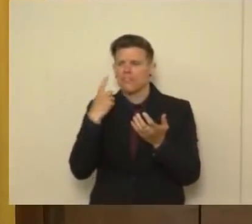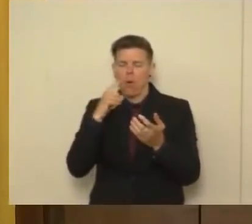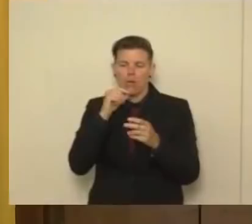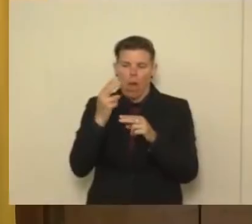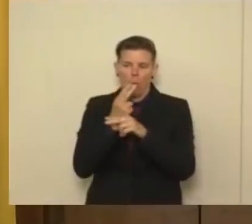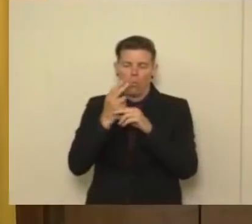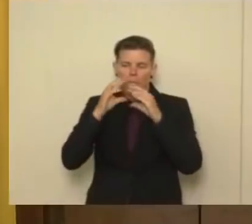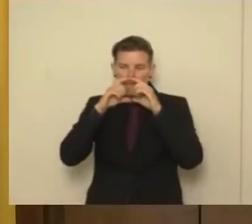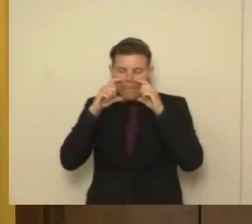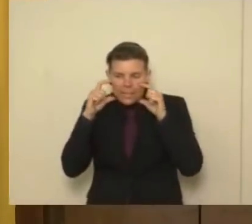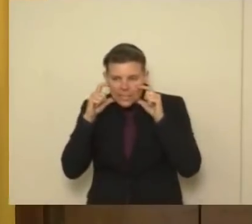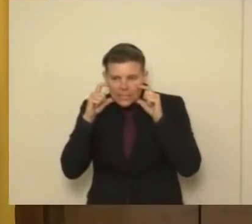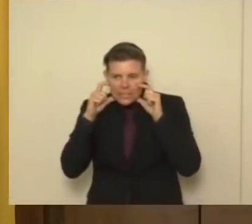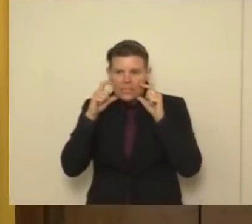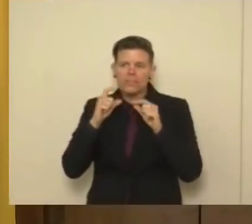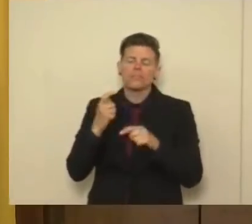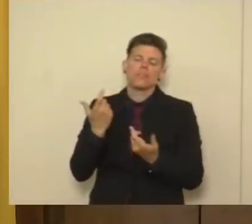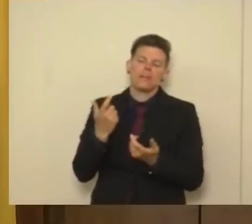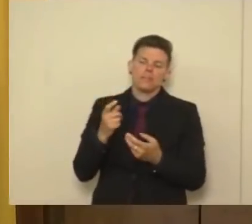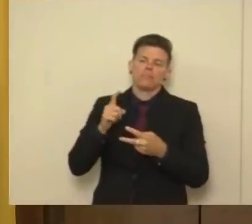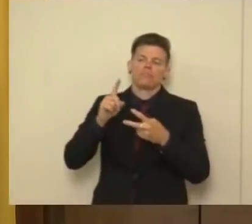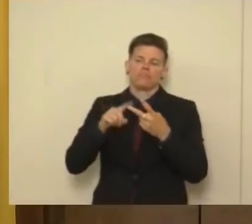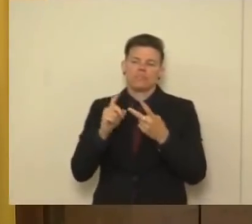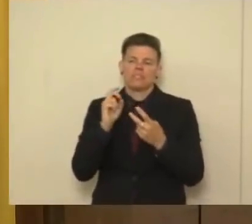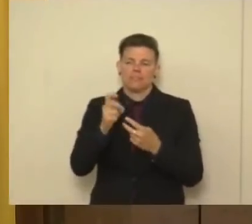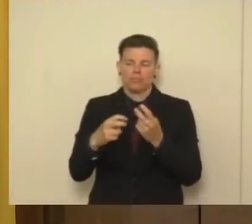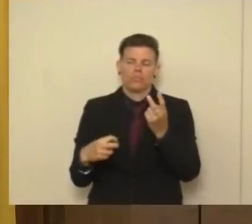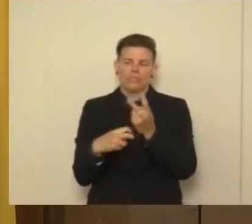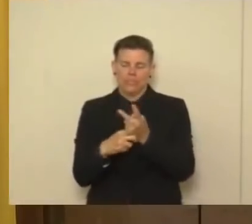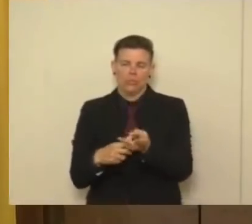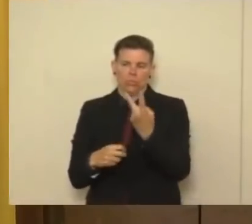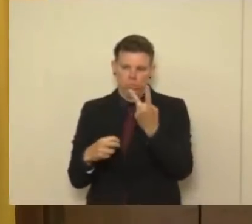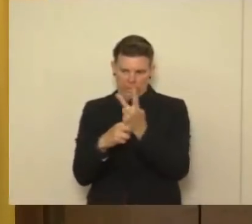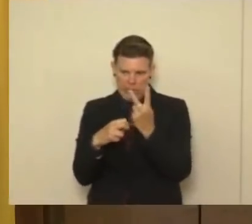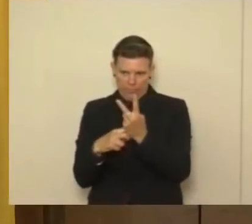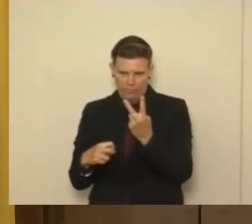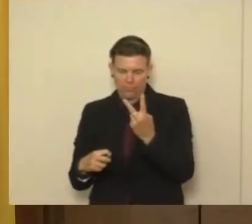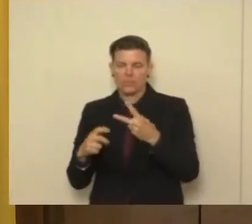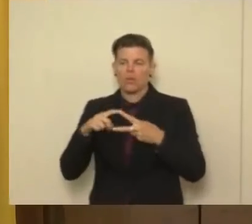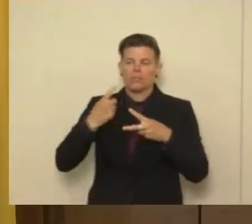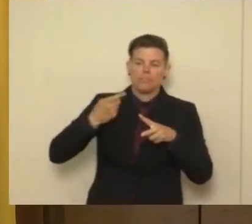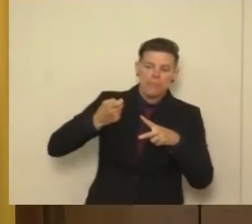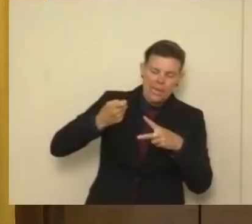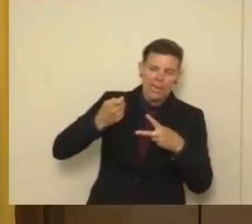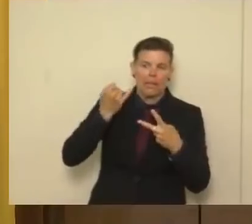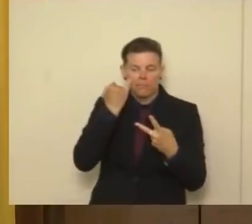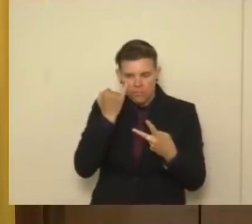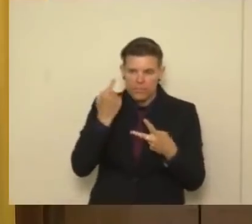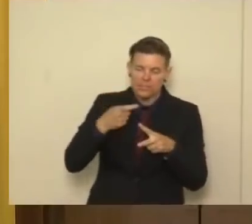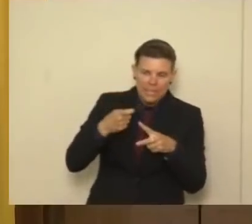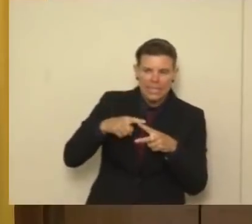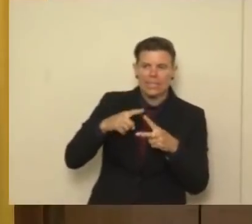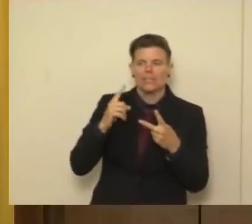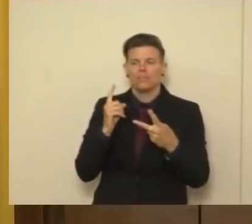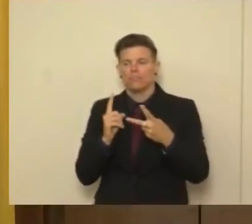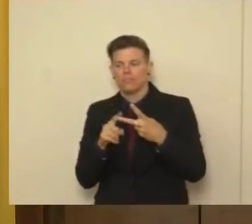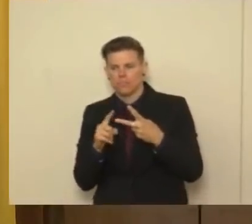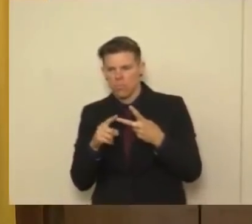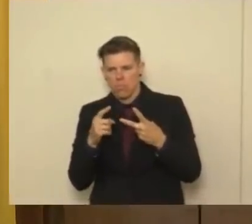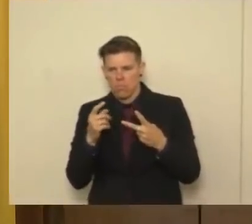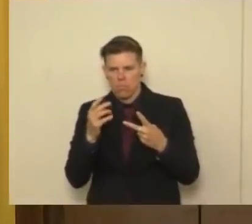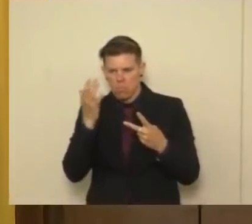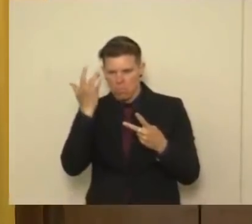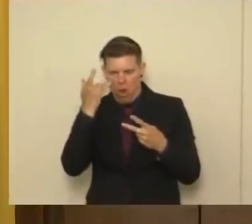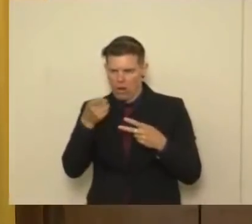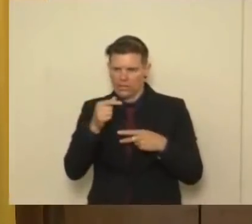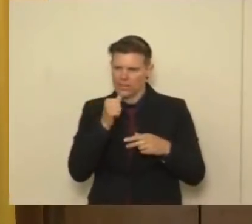you get a traffic ticket. So now you get 2 New Mexico tickets, and we're going to give you a ticket for also not, we're going to ask you why you're not quarantined. All